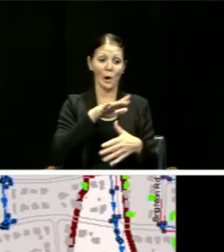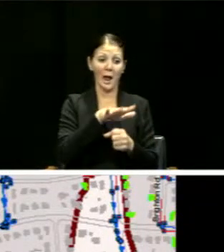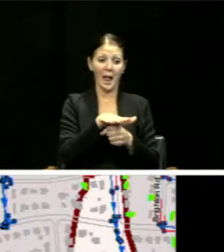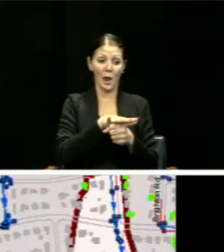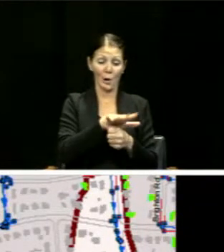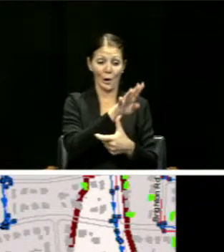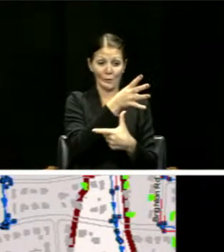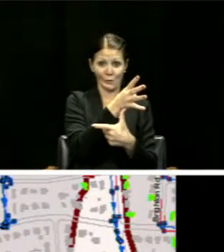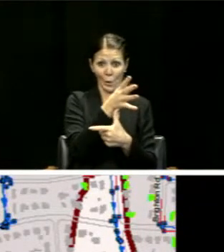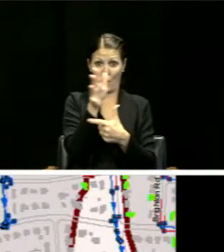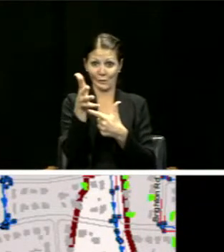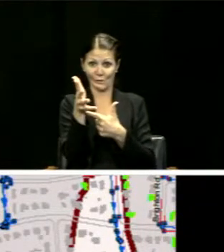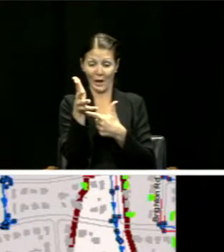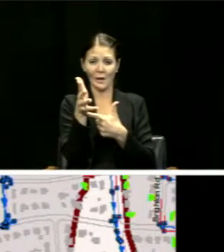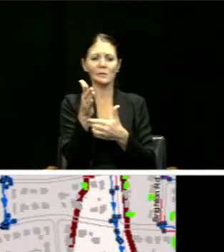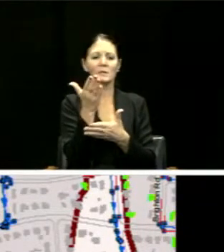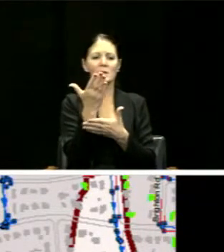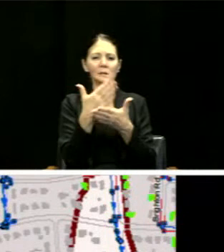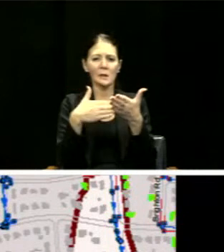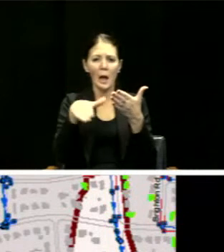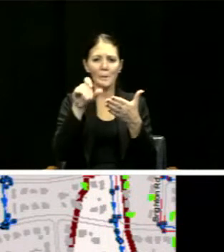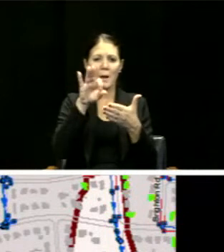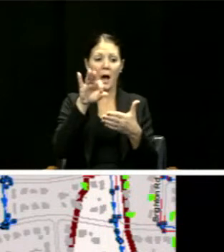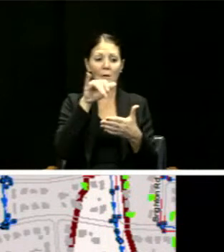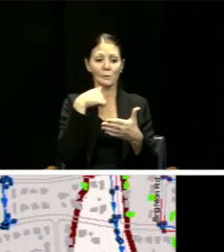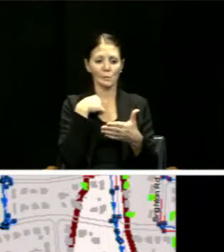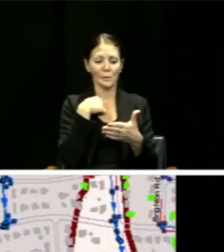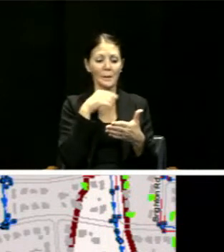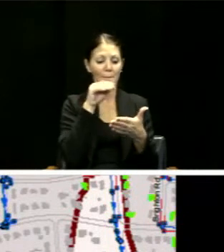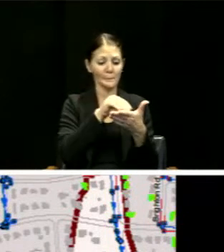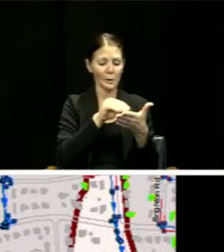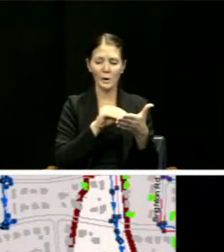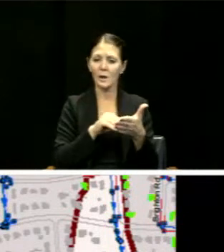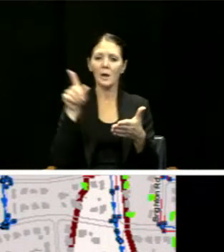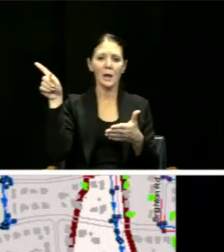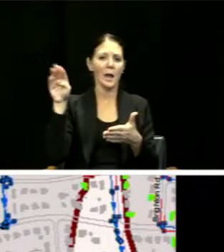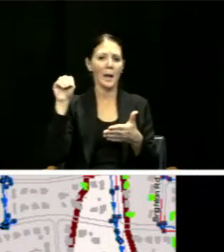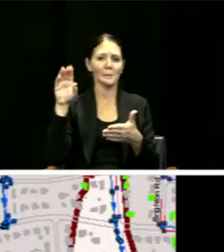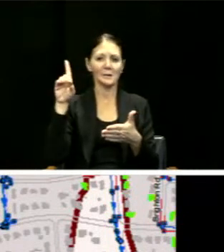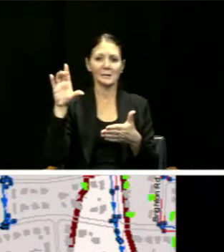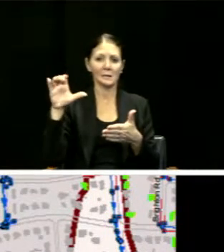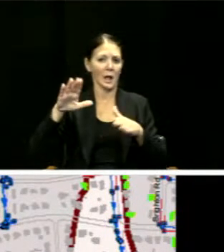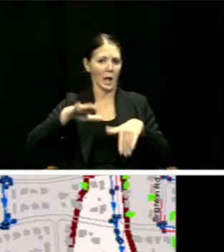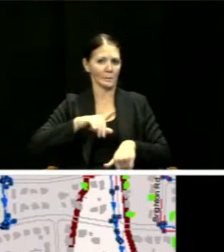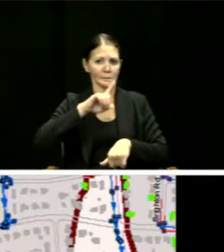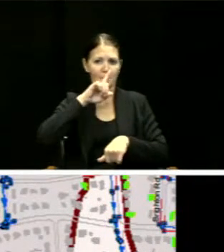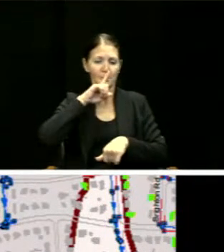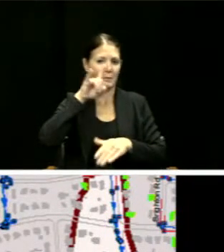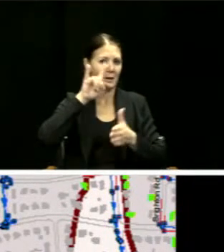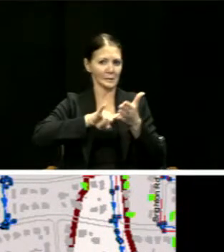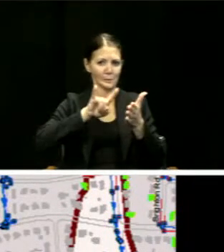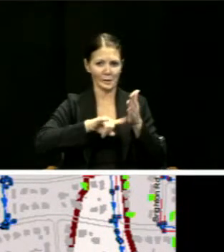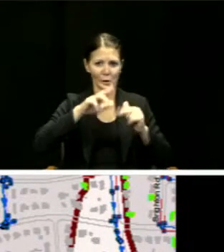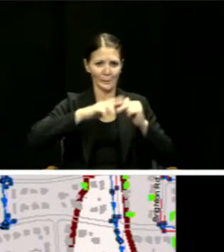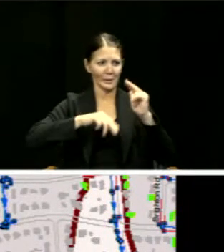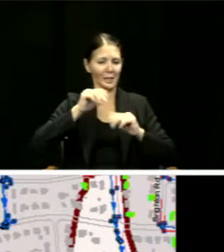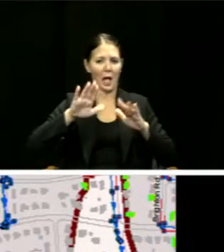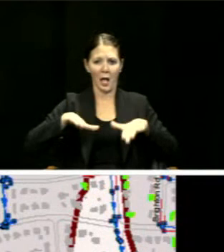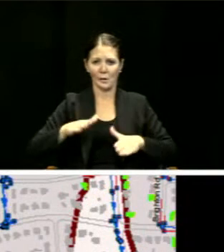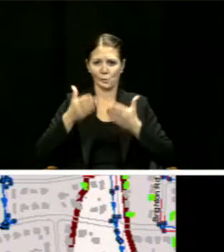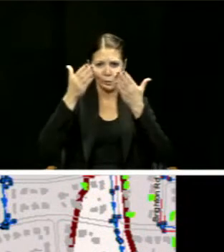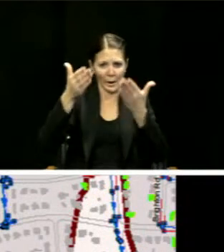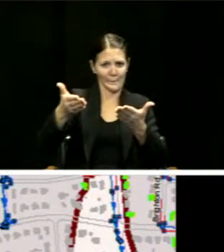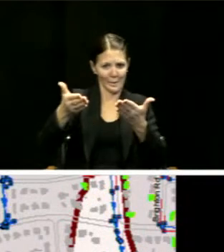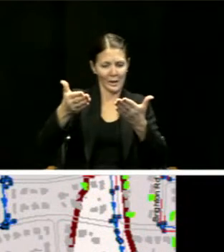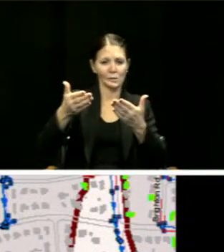there are some of those areas that MDC did not perform the building inspections and did not have recommendations yet.